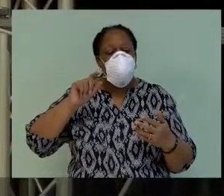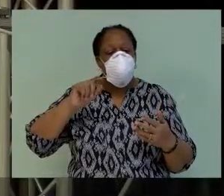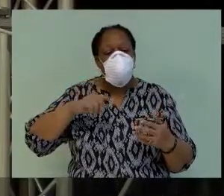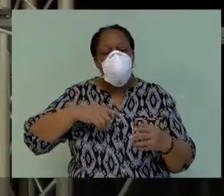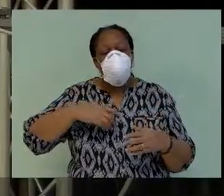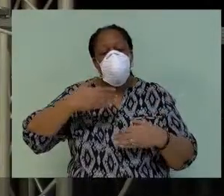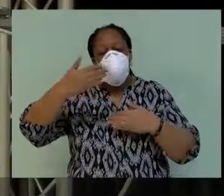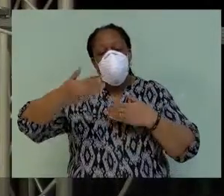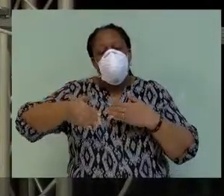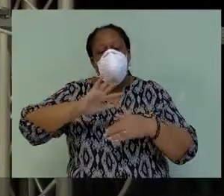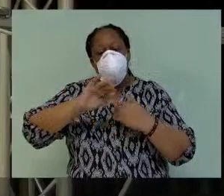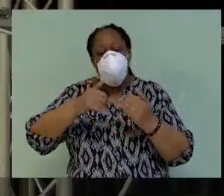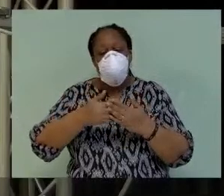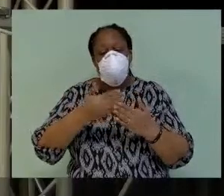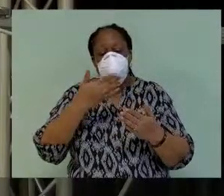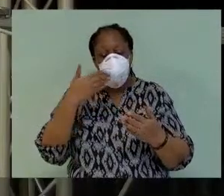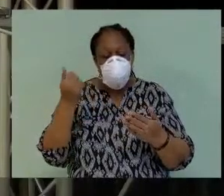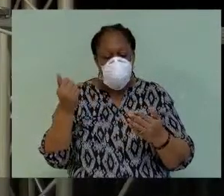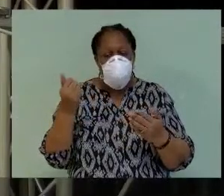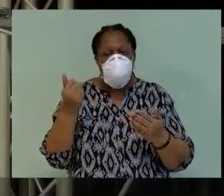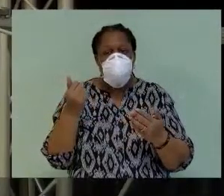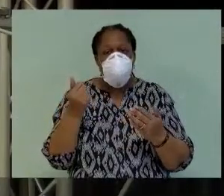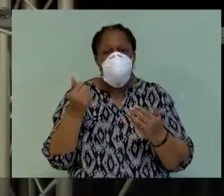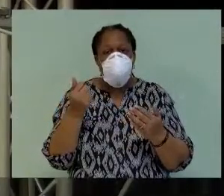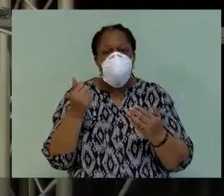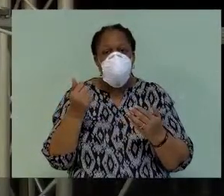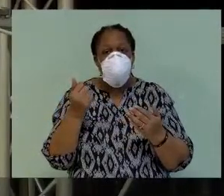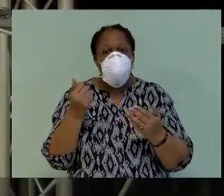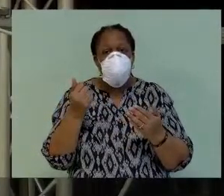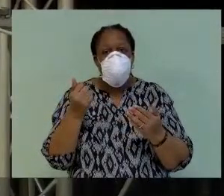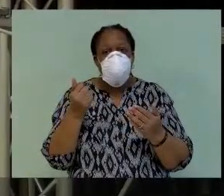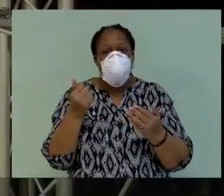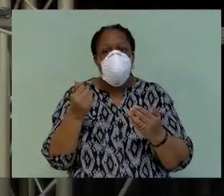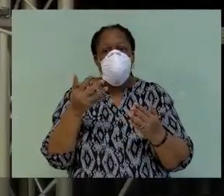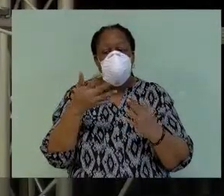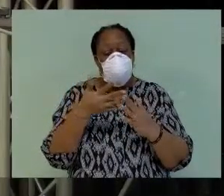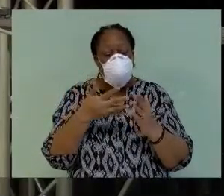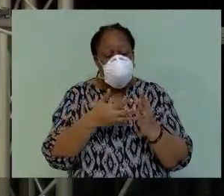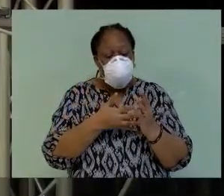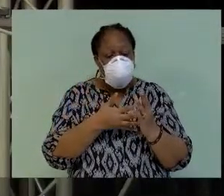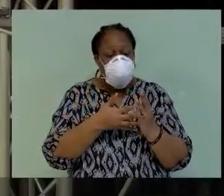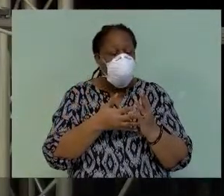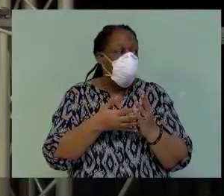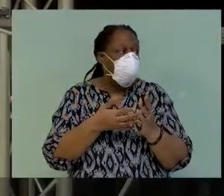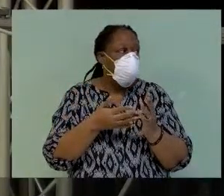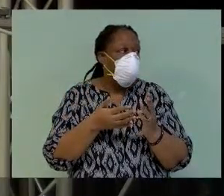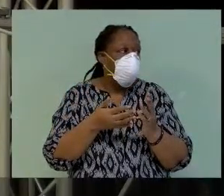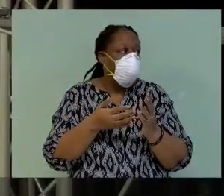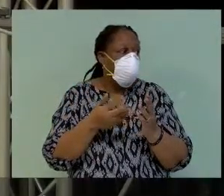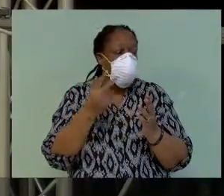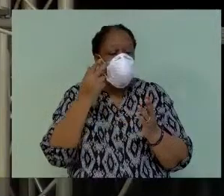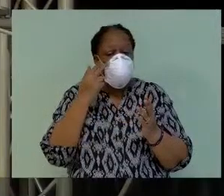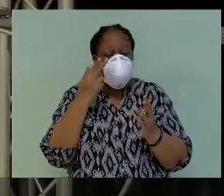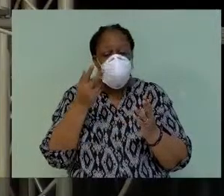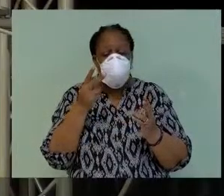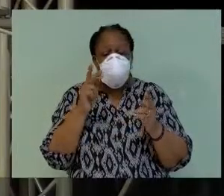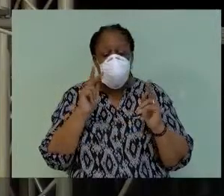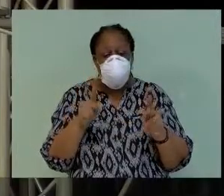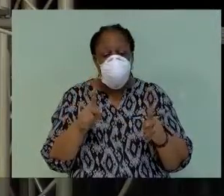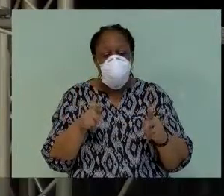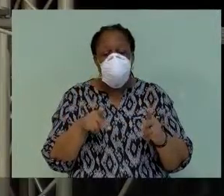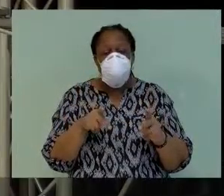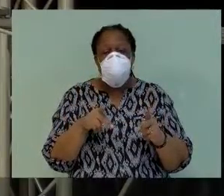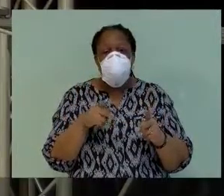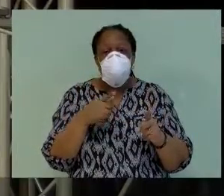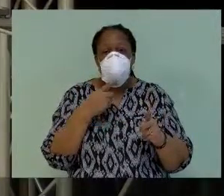other factors. For example, our testing of suspected cases. Are we seeing persons in